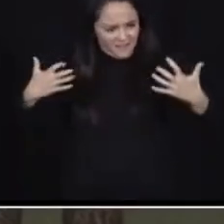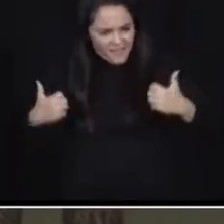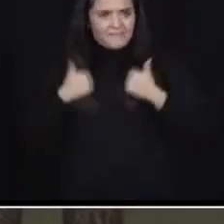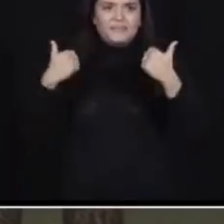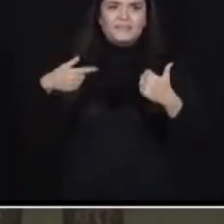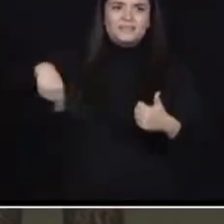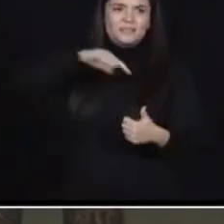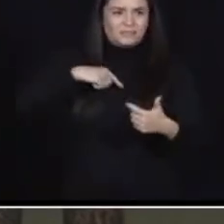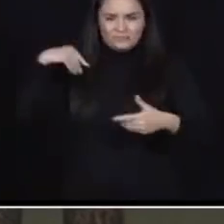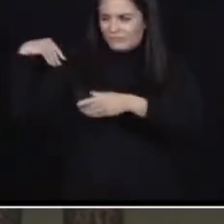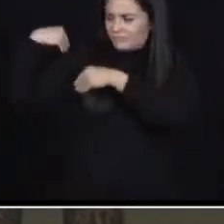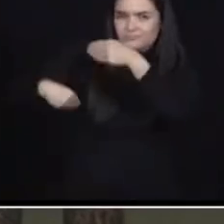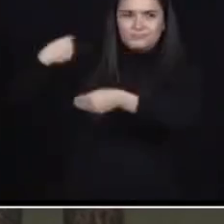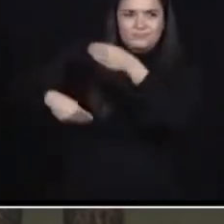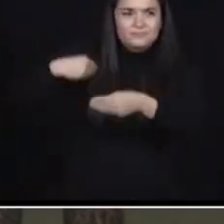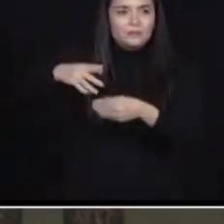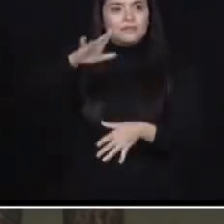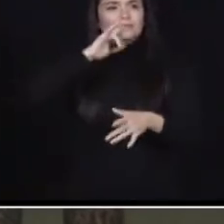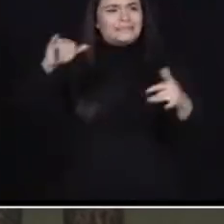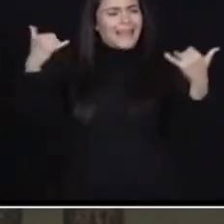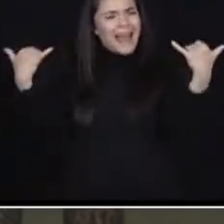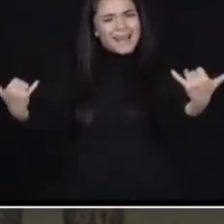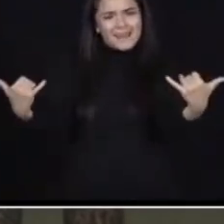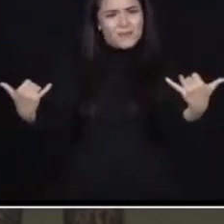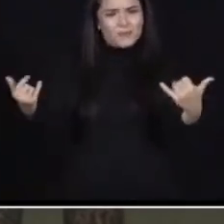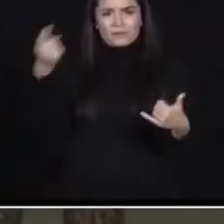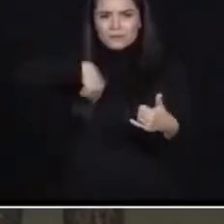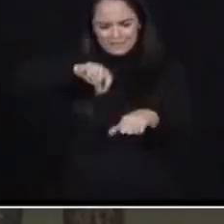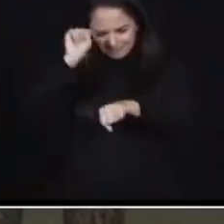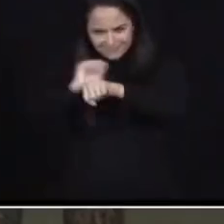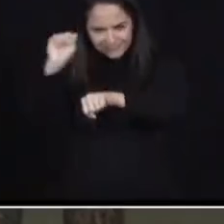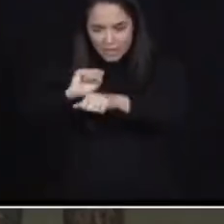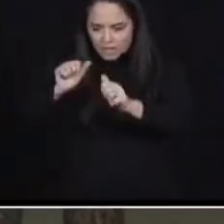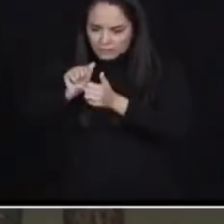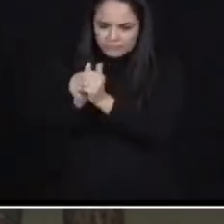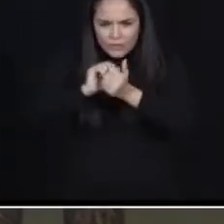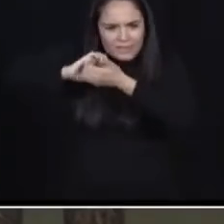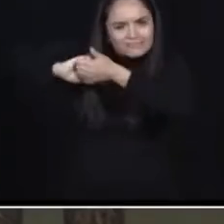depended on our collective action. Never has so much depended